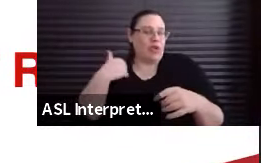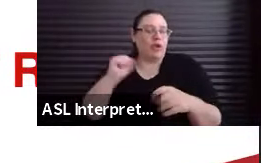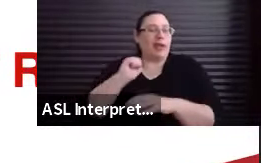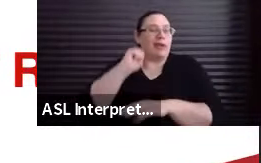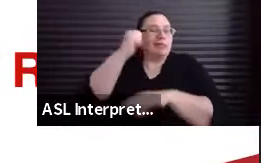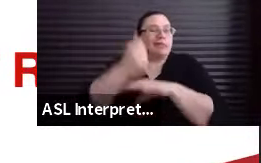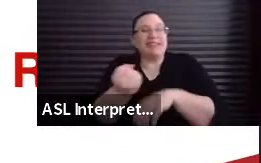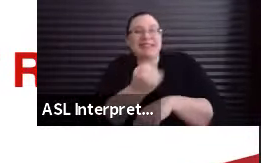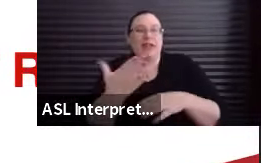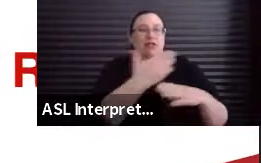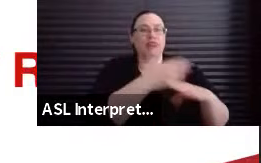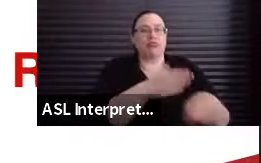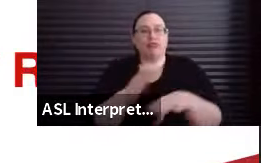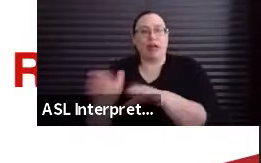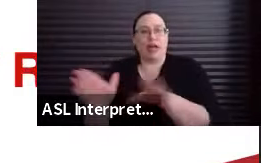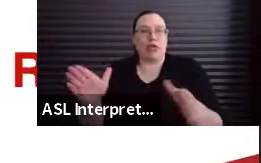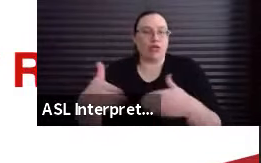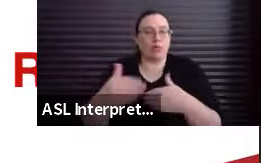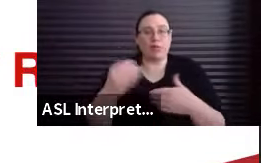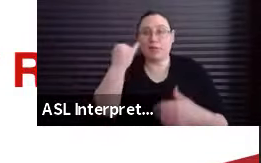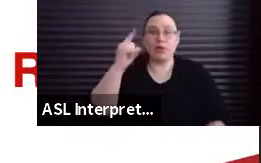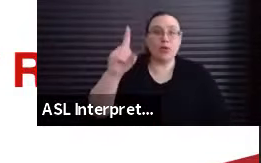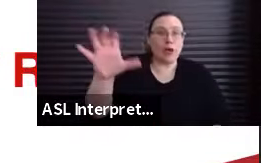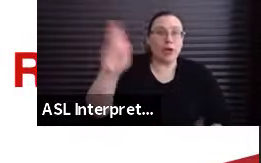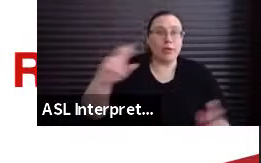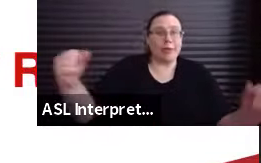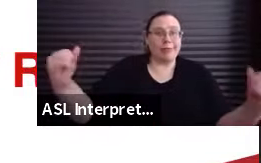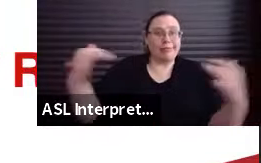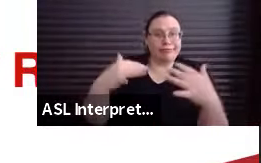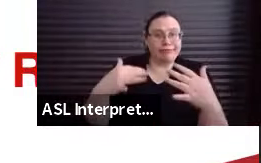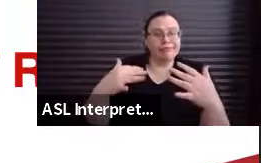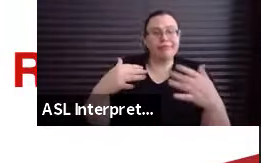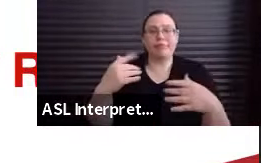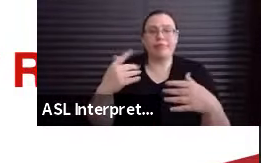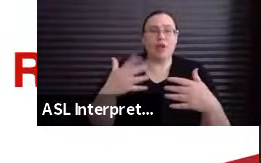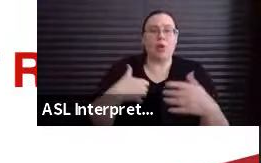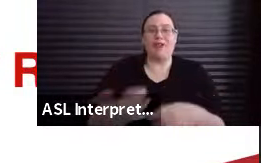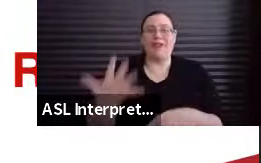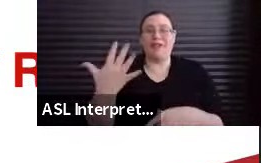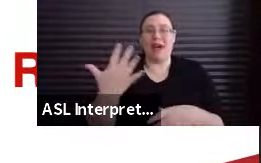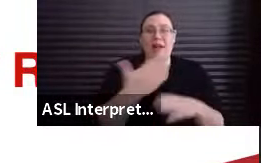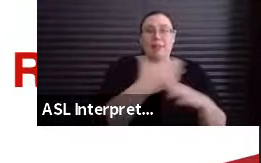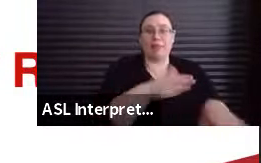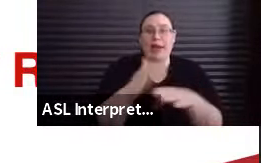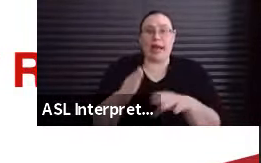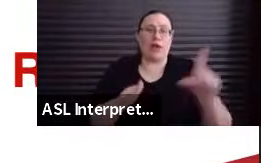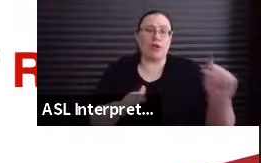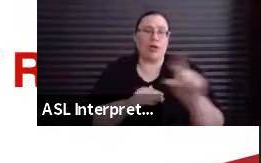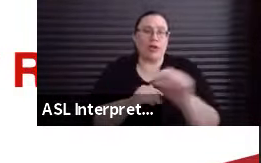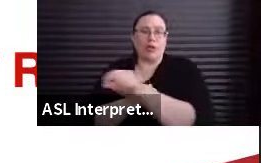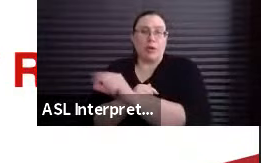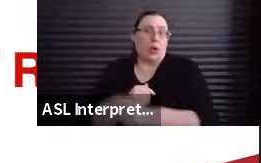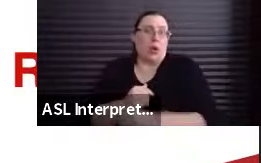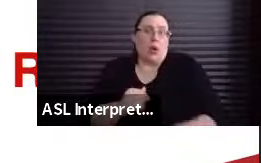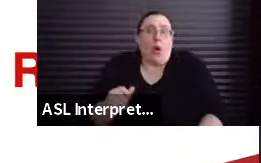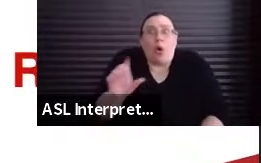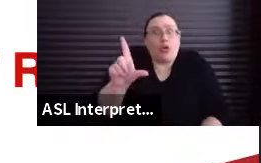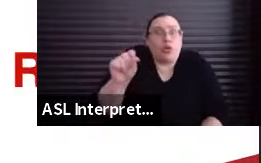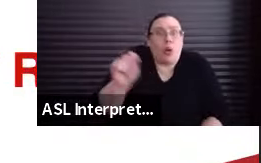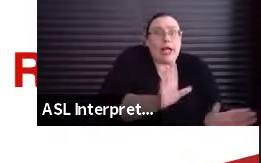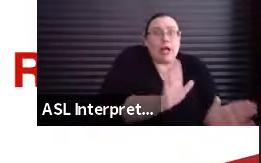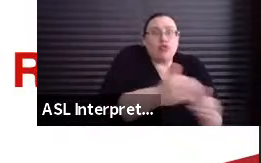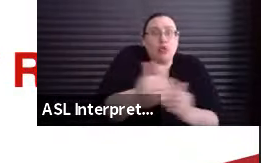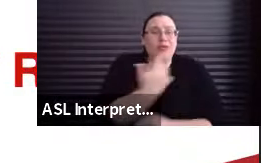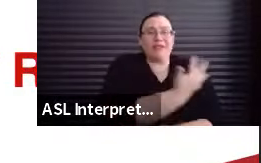multiple breakout rooms. If you've got 100 people in the session and you want to create 5 breakout rooms of 20 people or 20 breakout rooms of 5 people